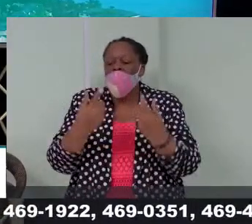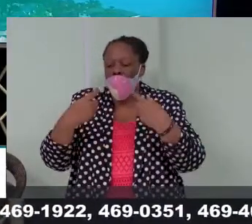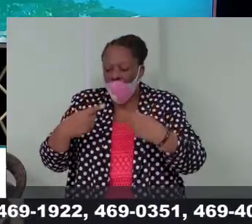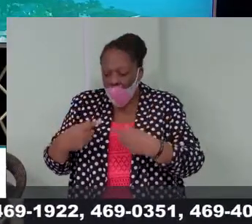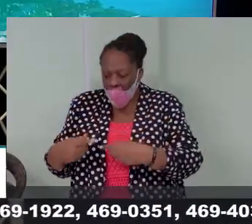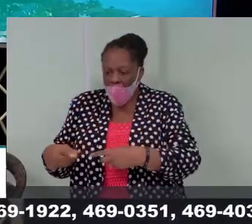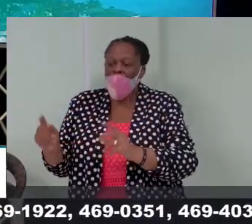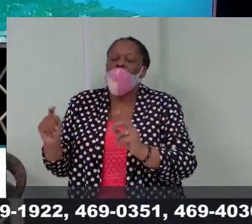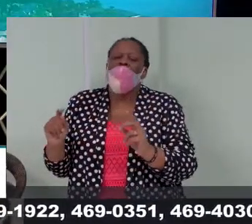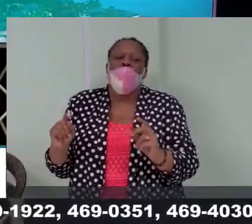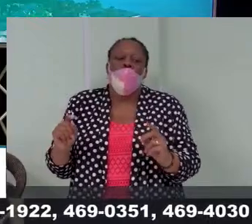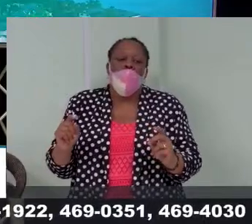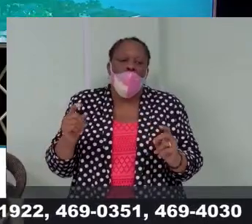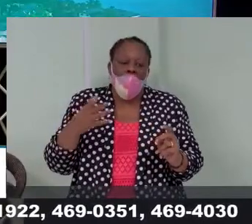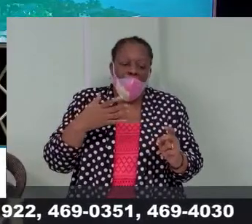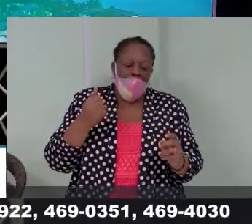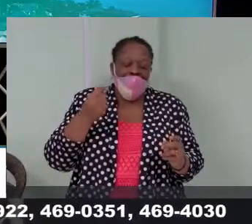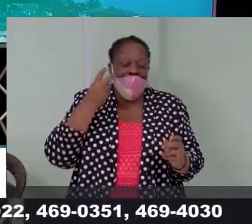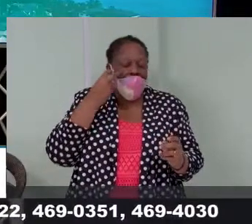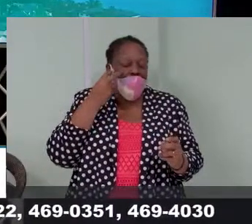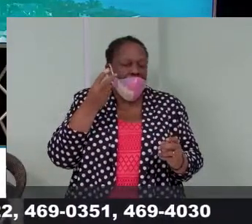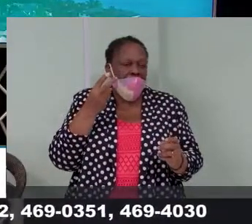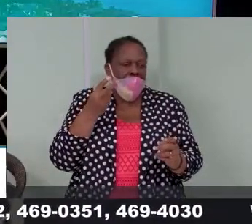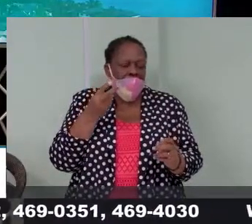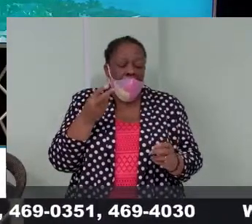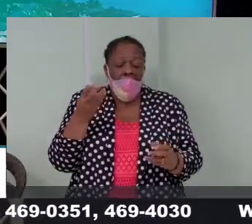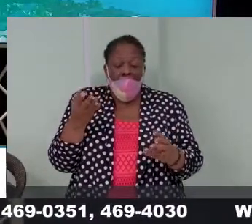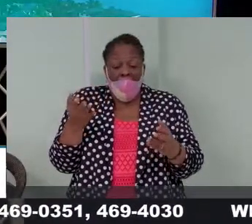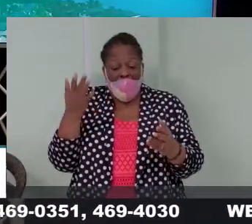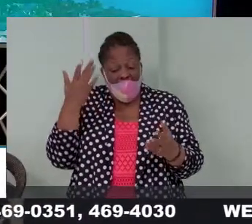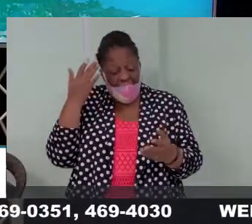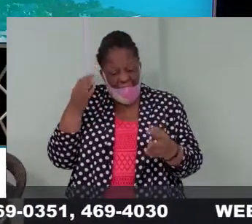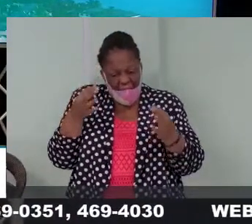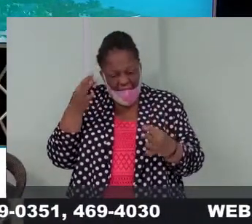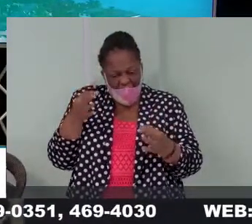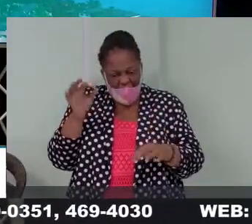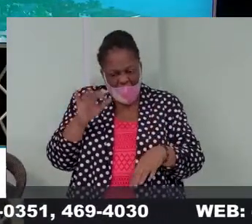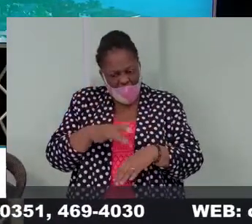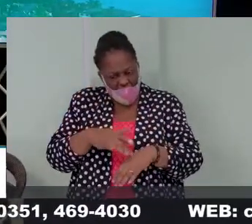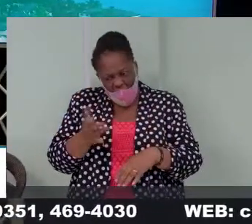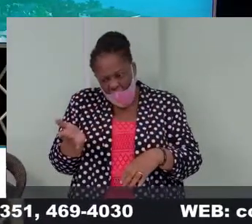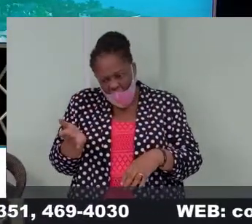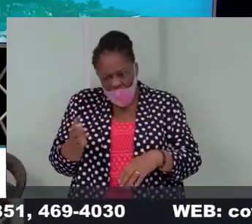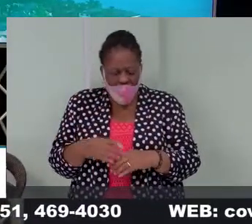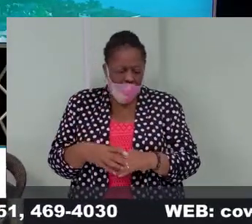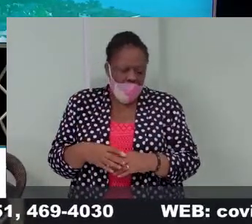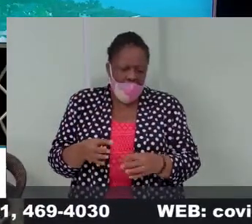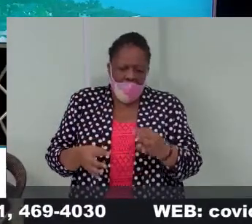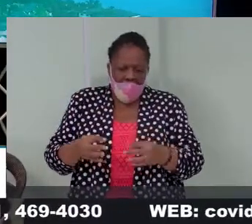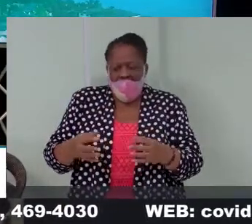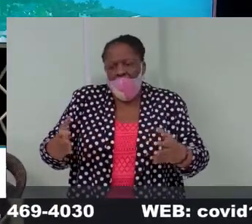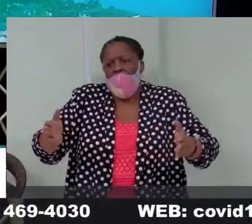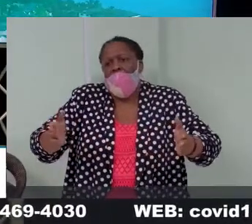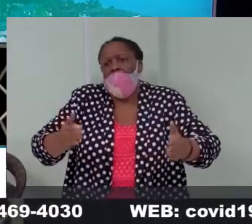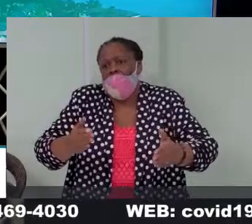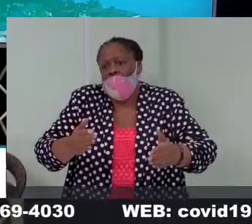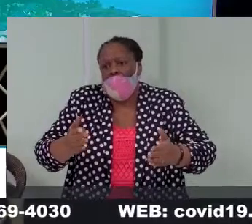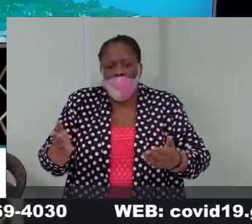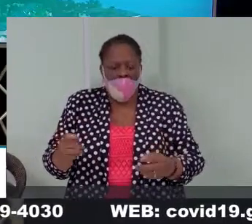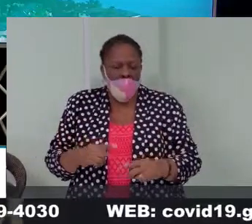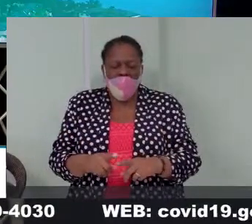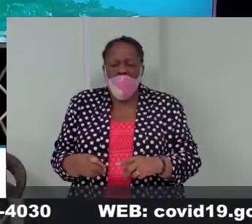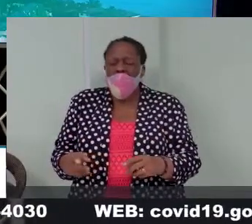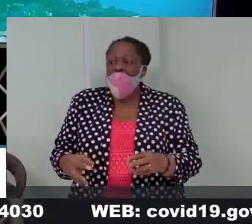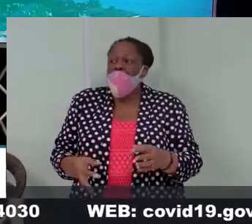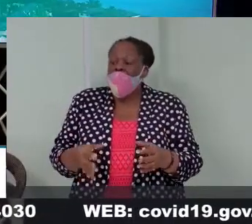we evaluate these interactions, and we make sure that protocols were adhered to. So